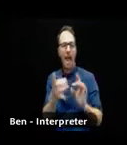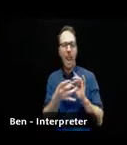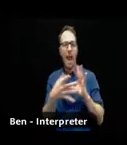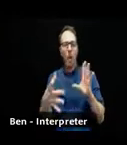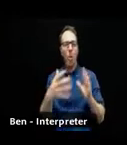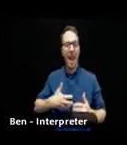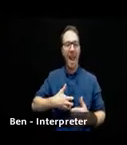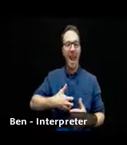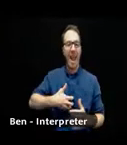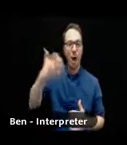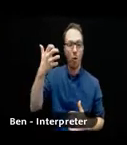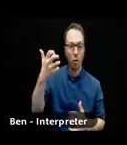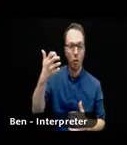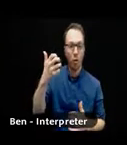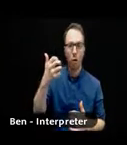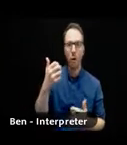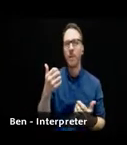of